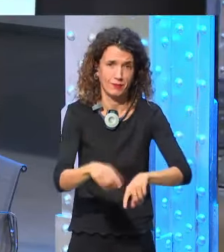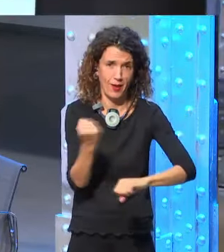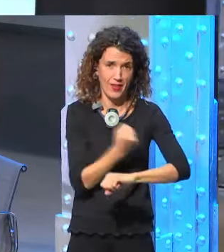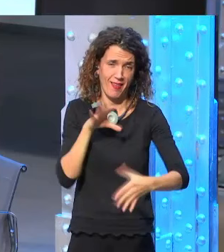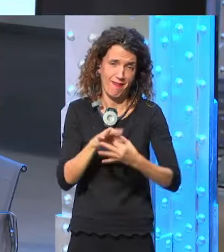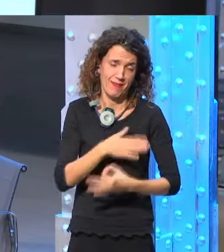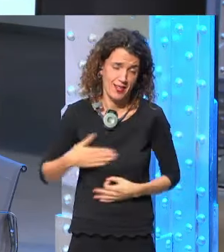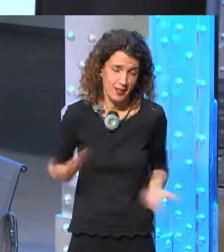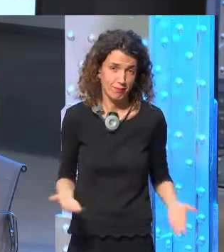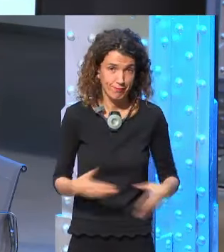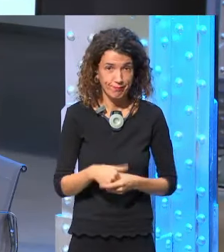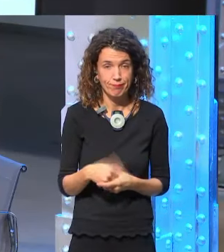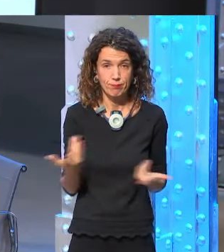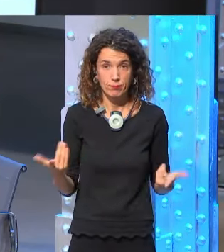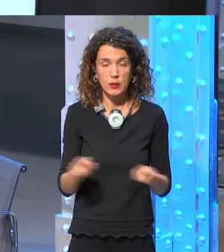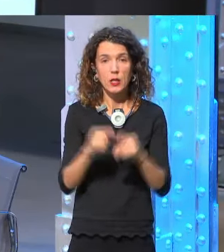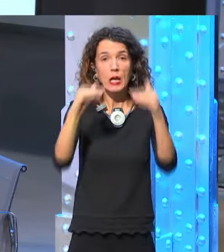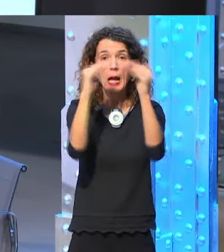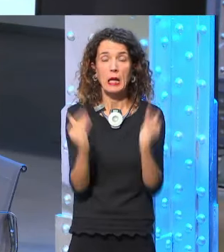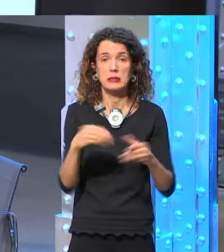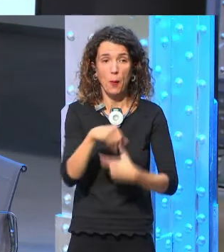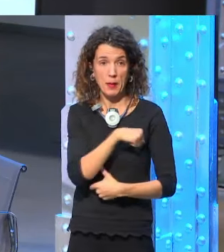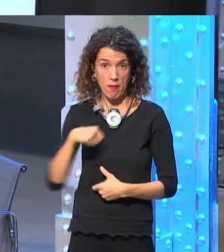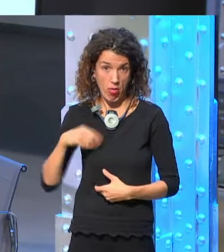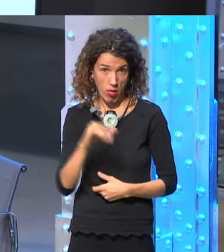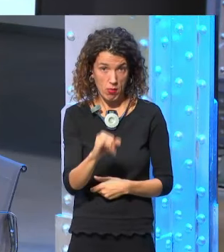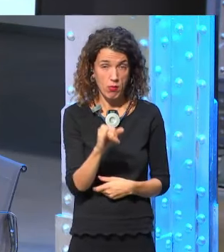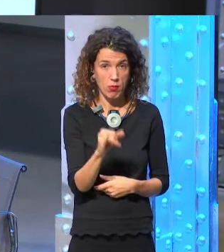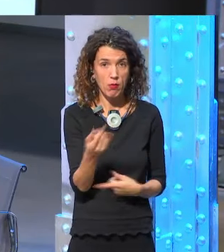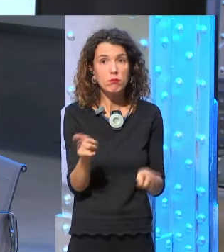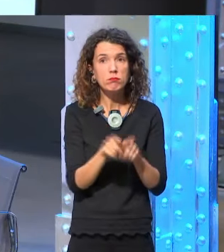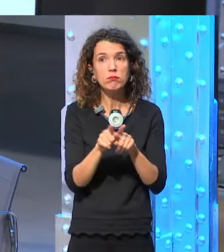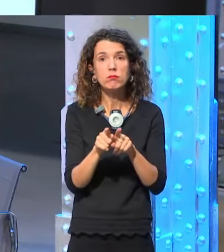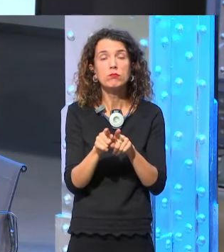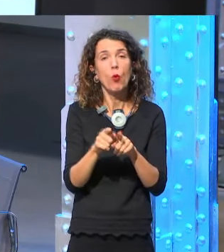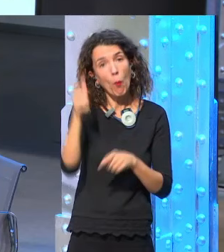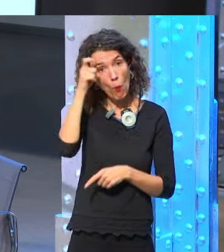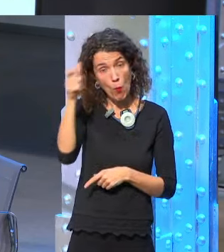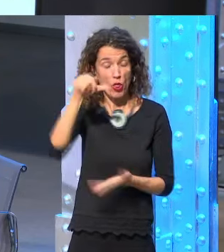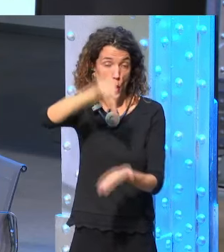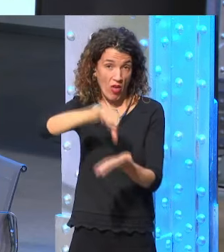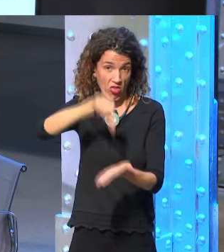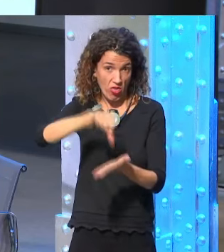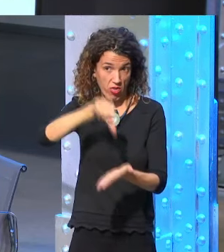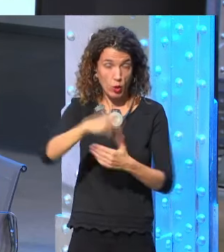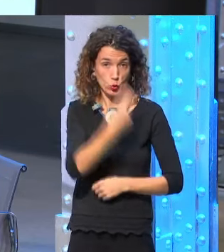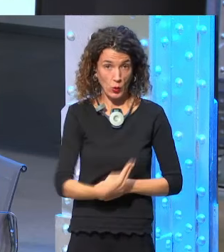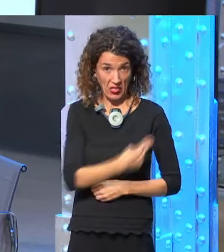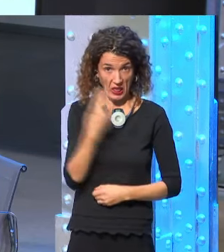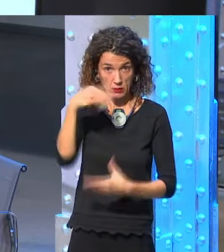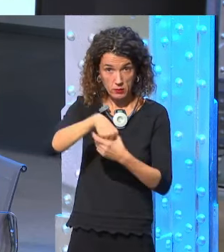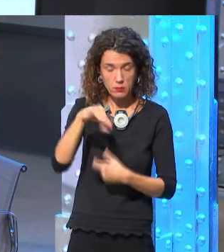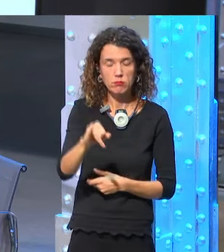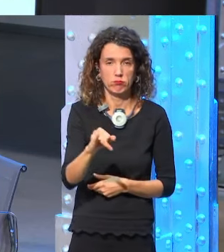a house which we've built, which is kind of wheeled in wooden slats, and these slats, they thin out in front